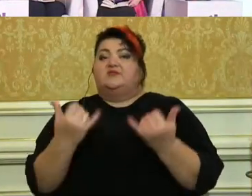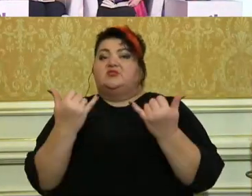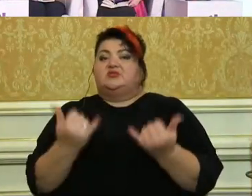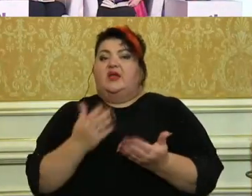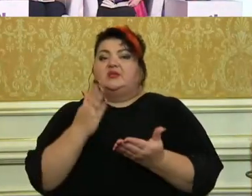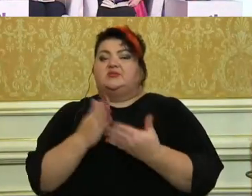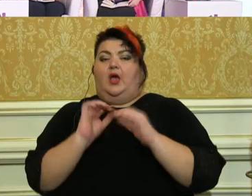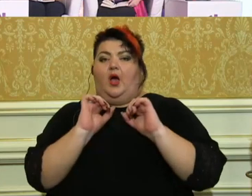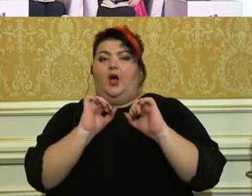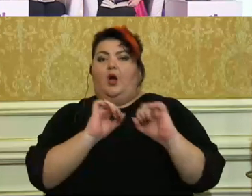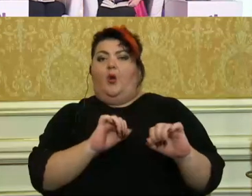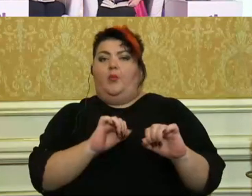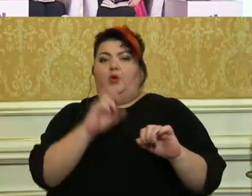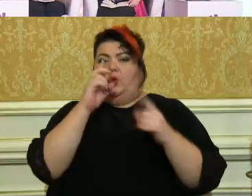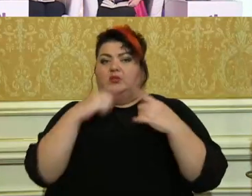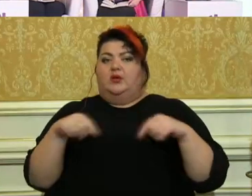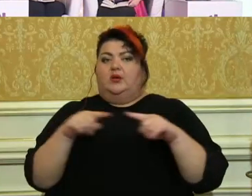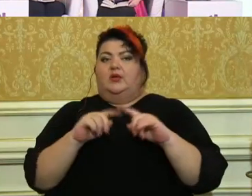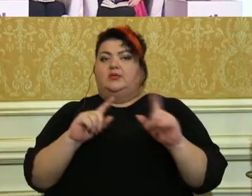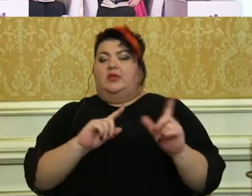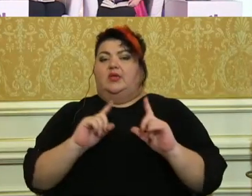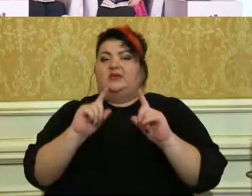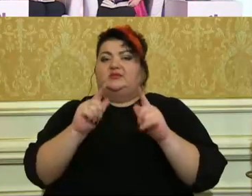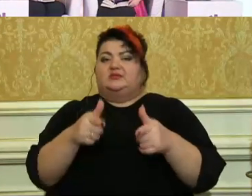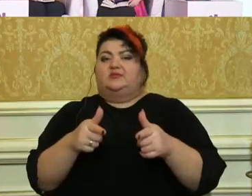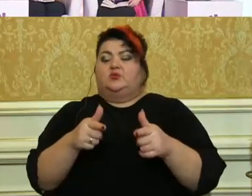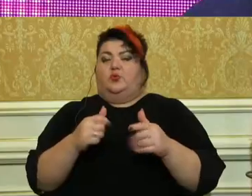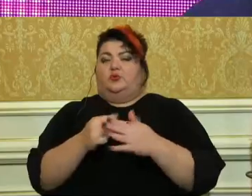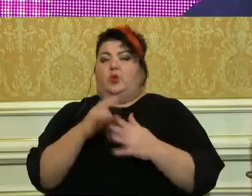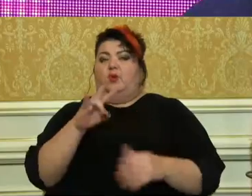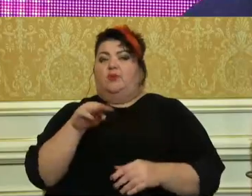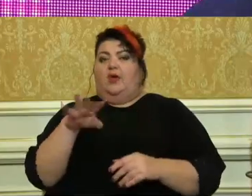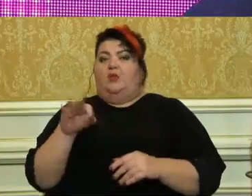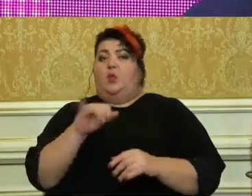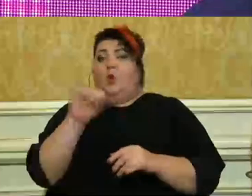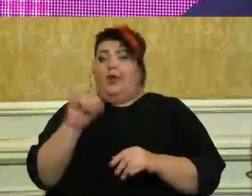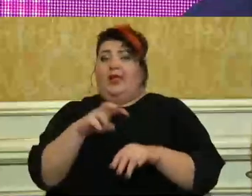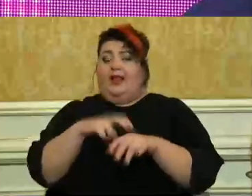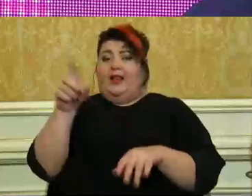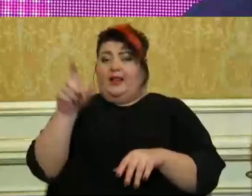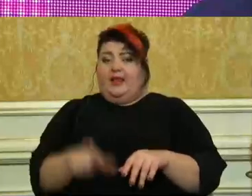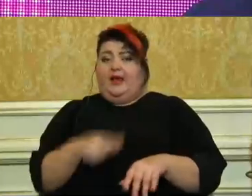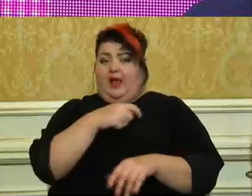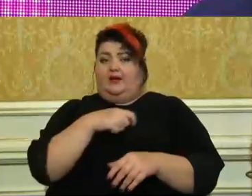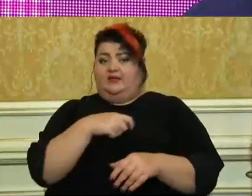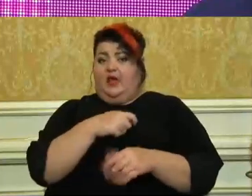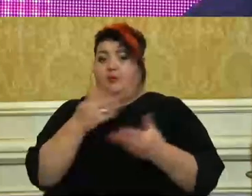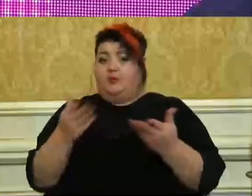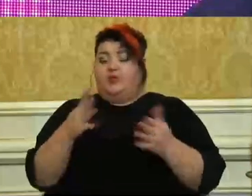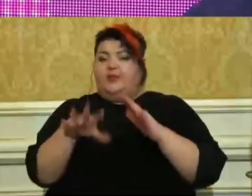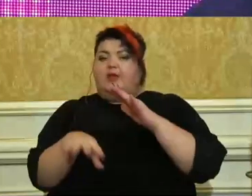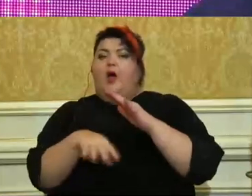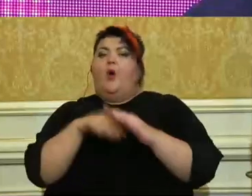the decision that the main idea is the defense of the country and the joining to an alliance. And